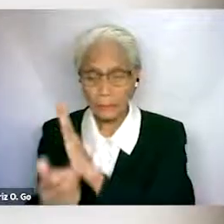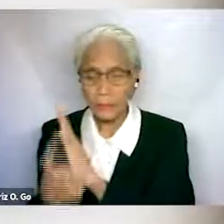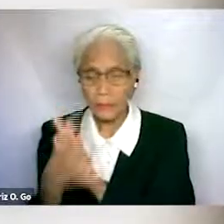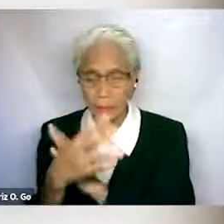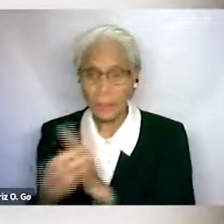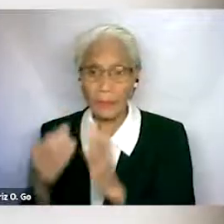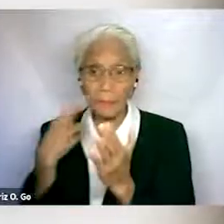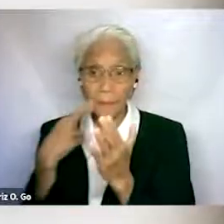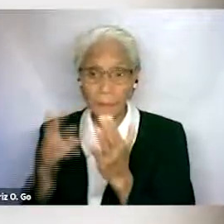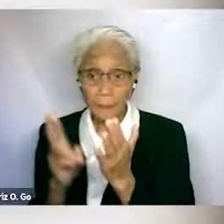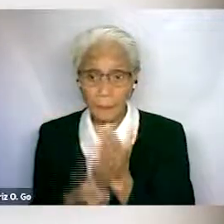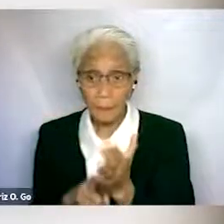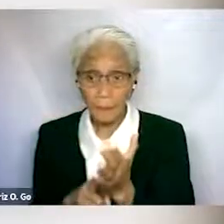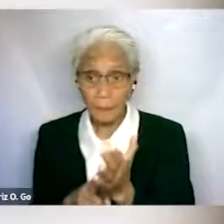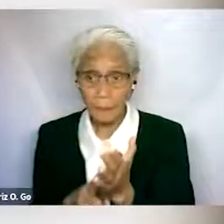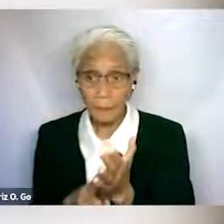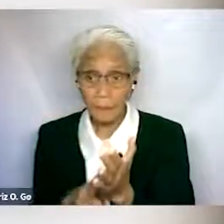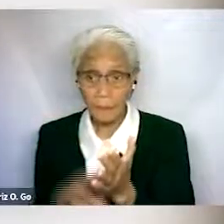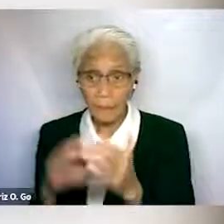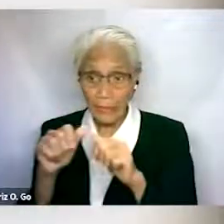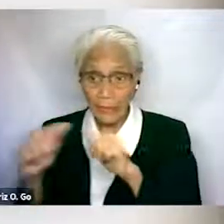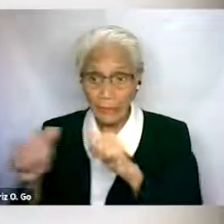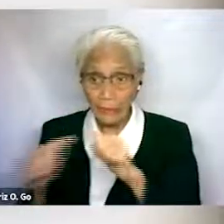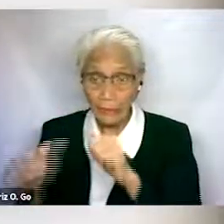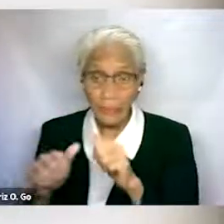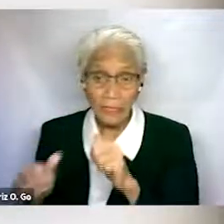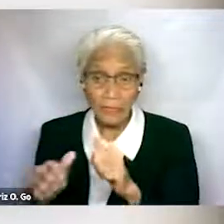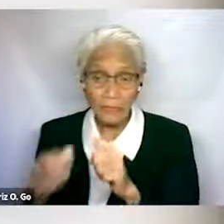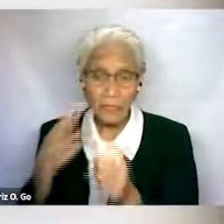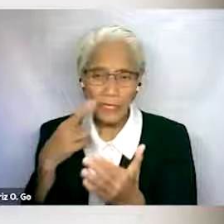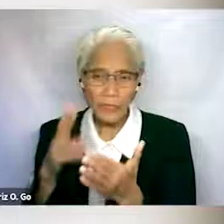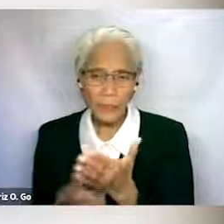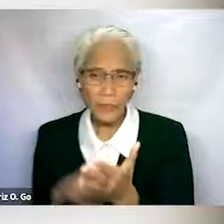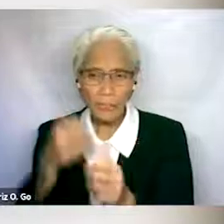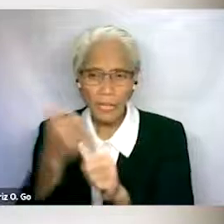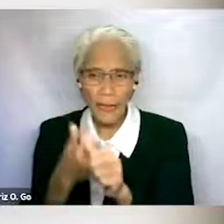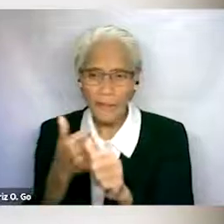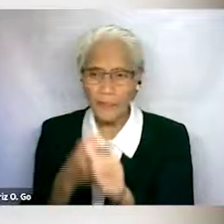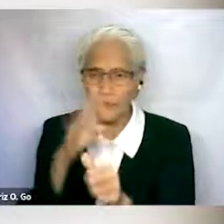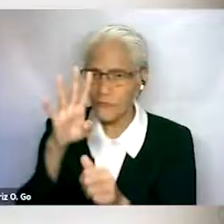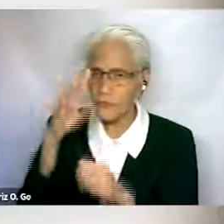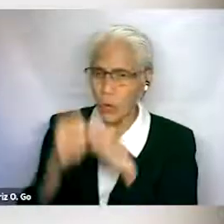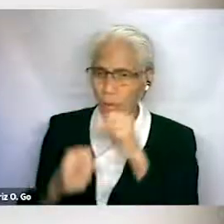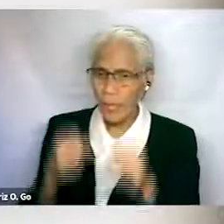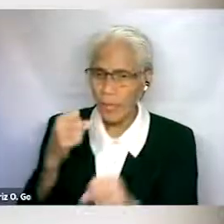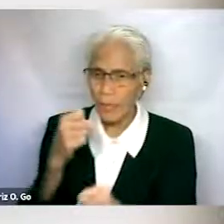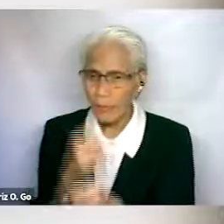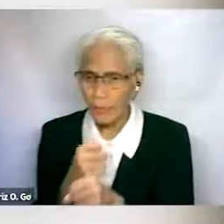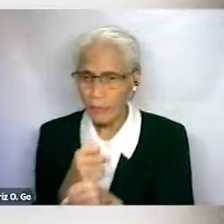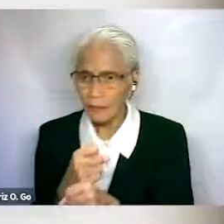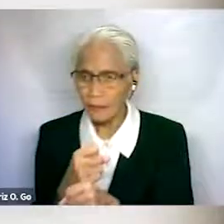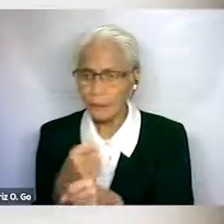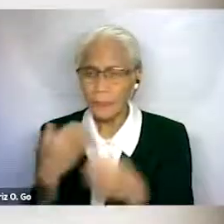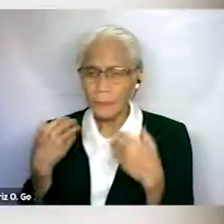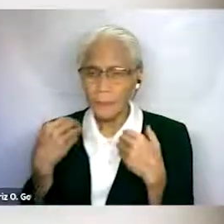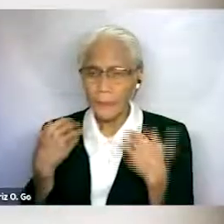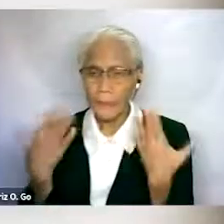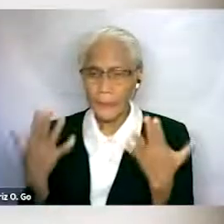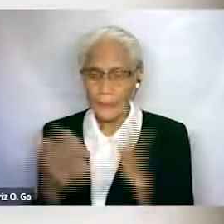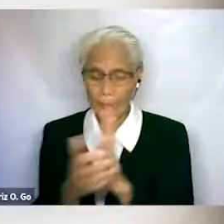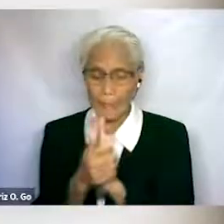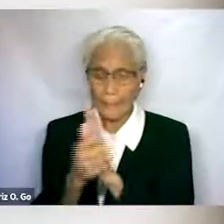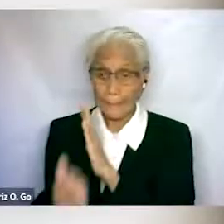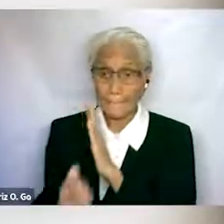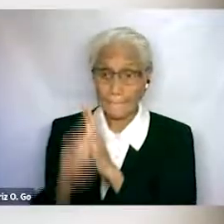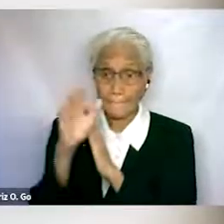the country. One is Karen Vertido. The other is RPB versus Philippines, which involves a minor who's also a